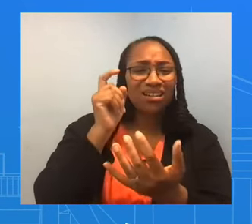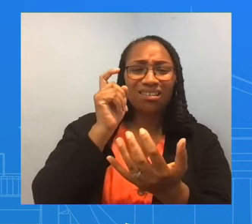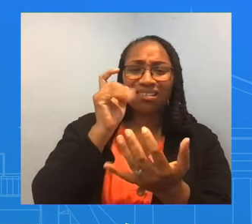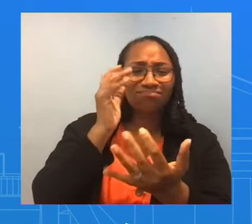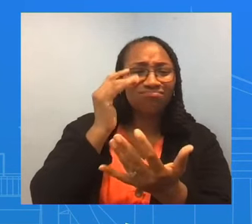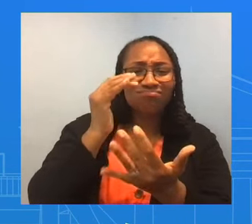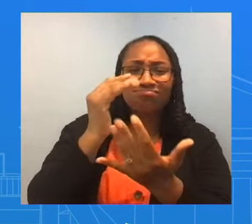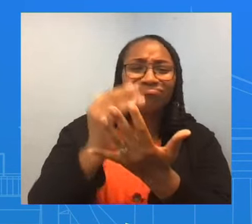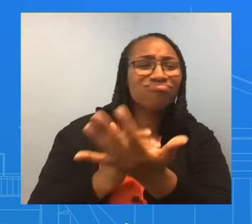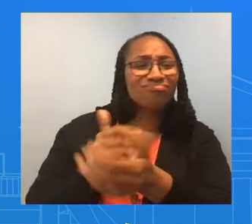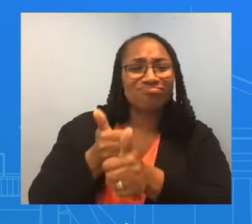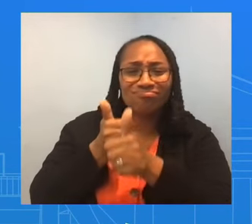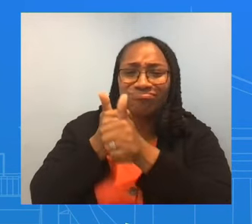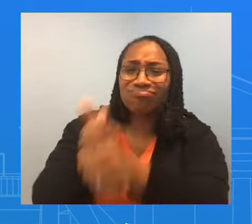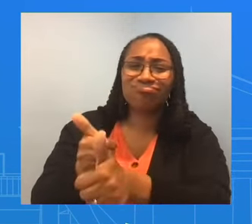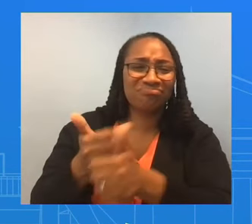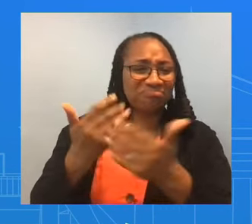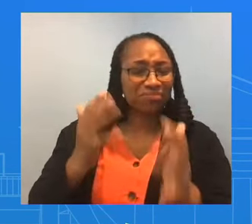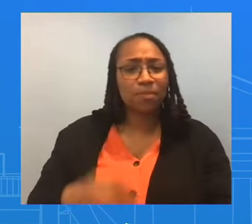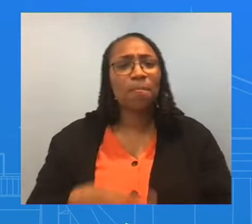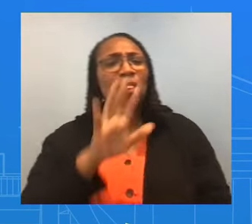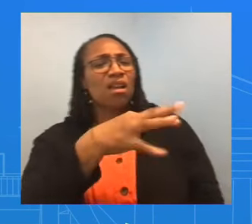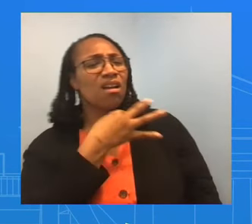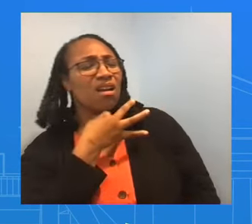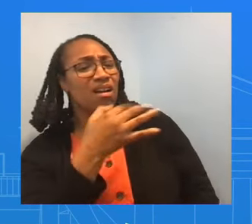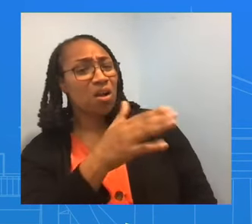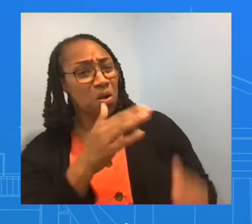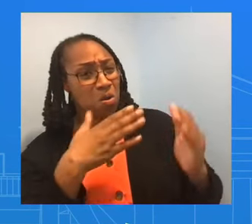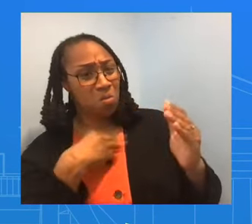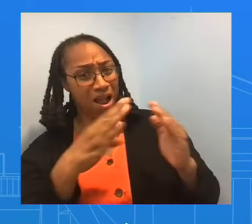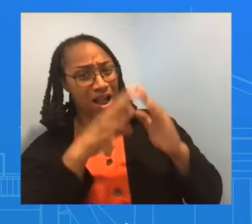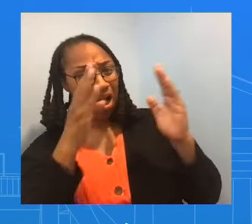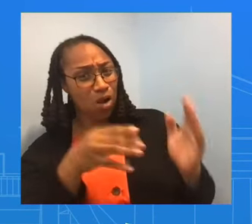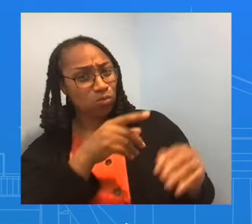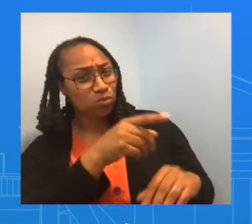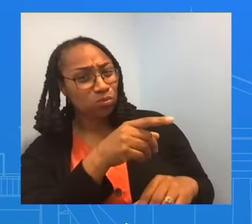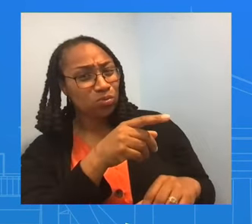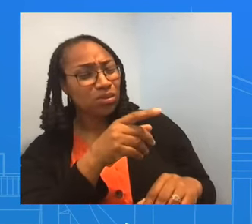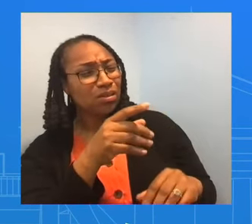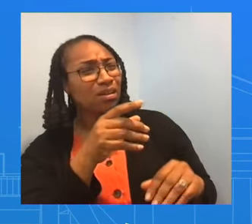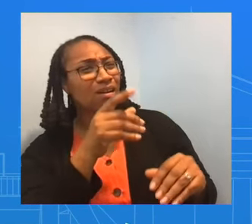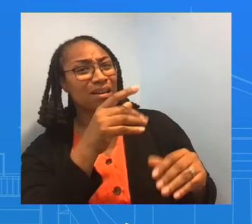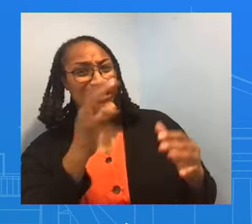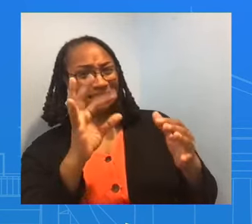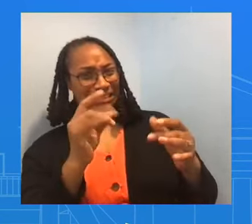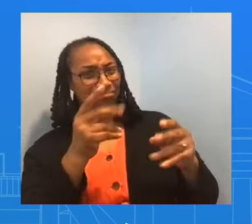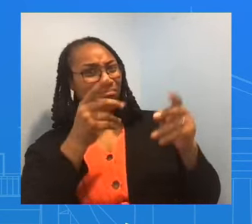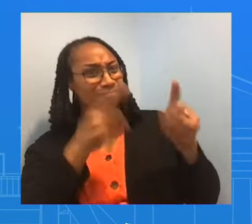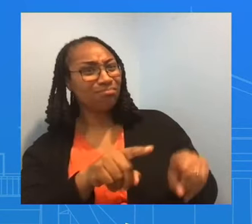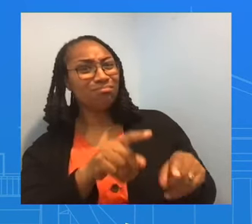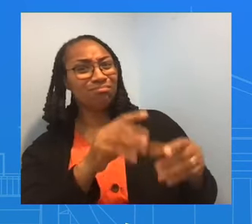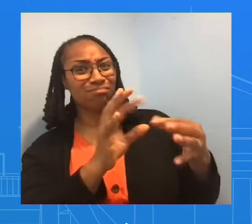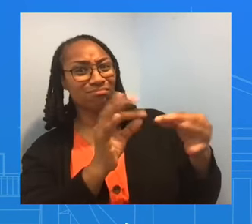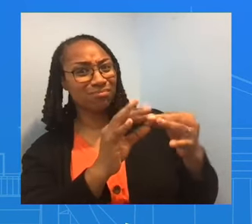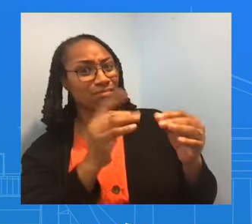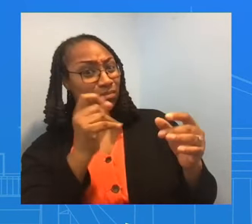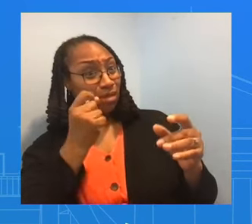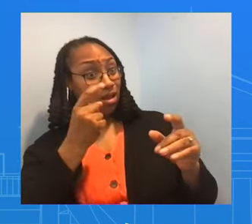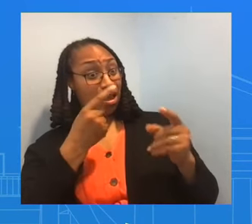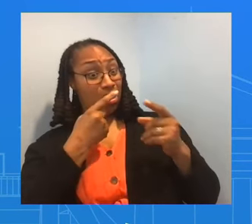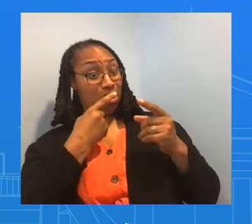it yesterday when he got his first root canal and only disclosed it today after he would miss a public event? So look, the initial procedure, as you just stated, Song